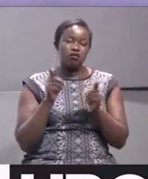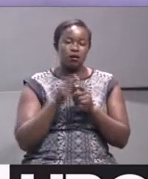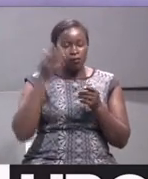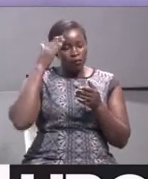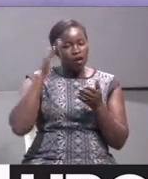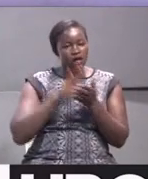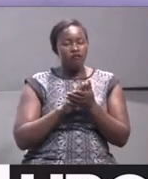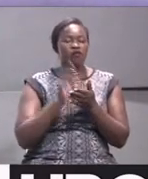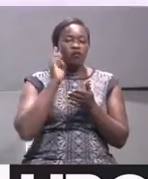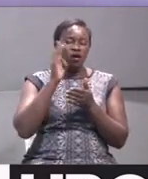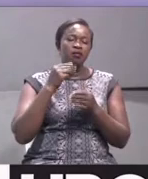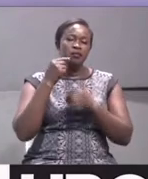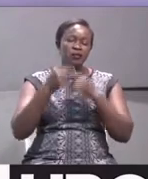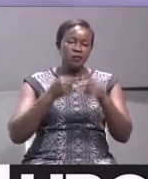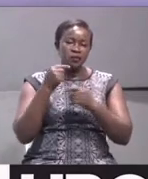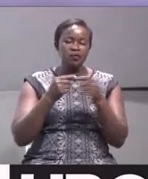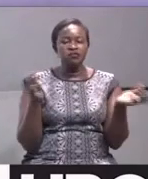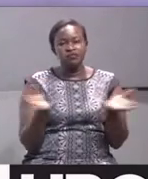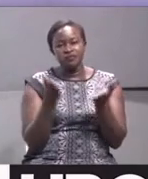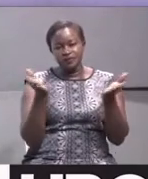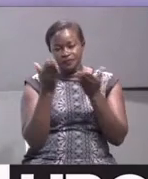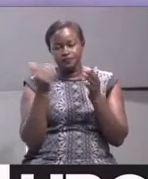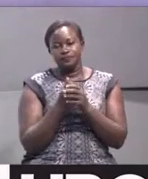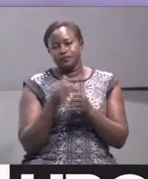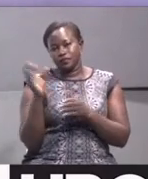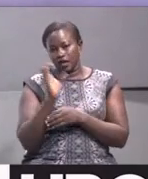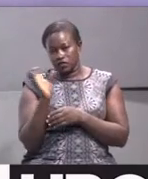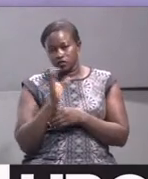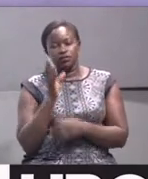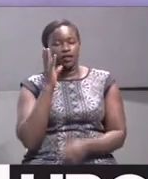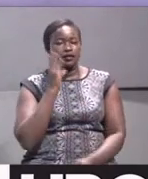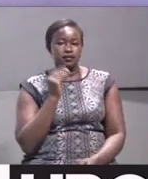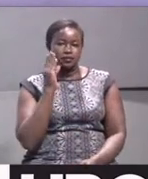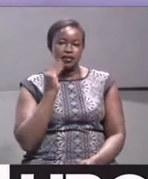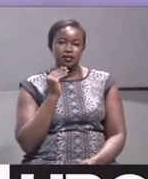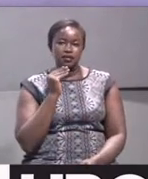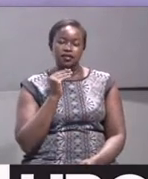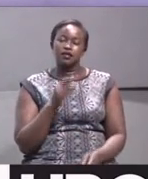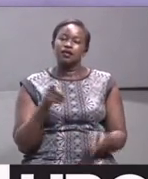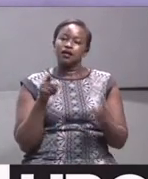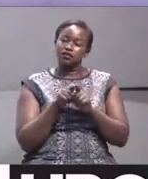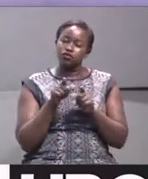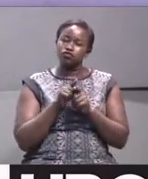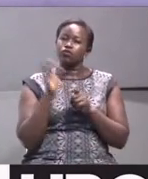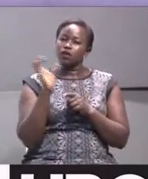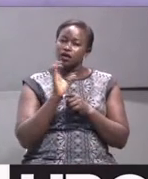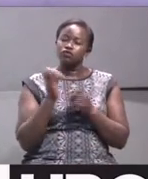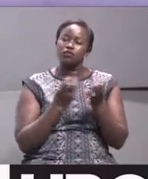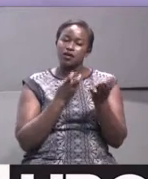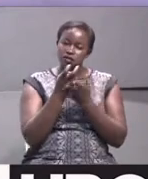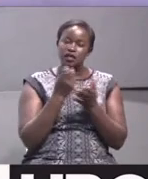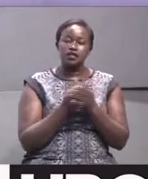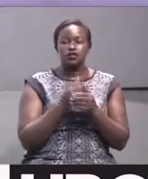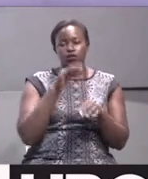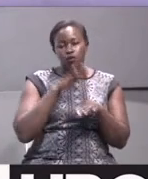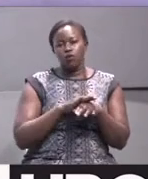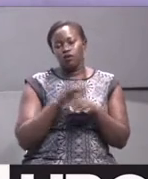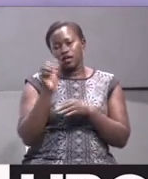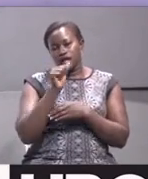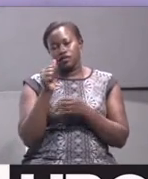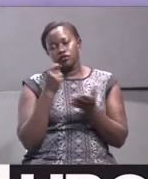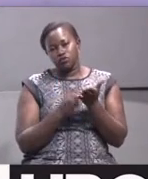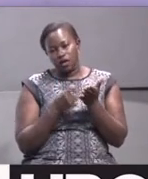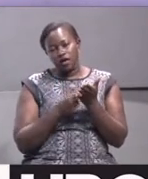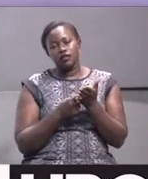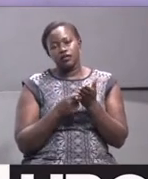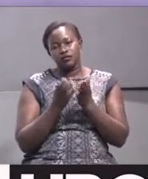way of improving the customer experience, as well as the customer journey on Airtel Uganda's services